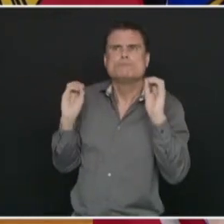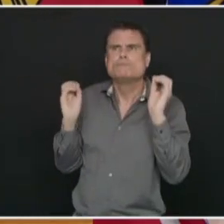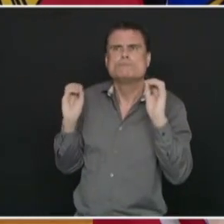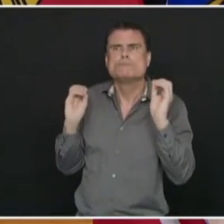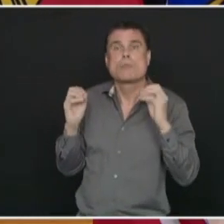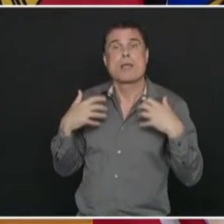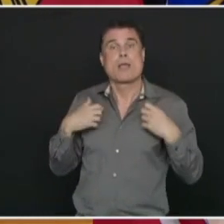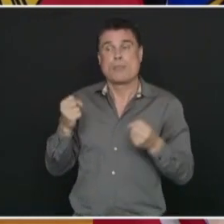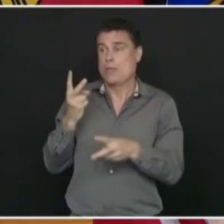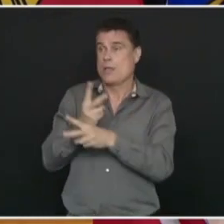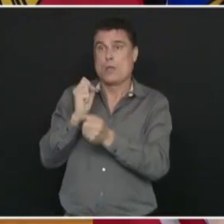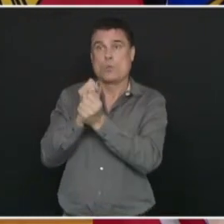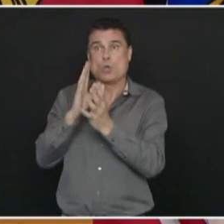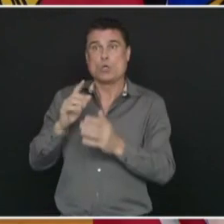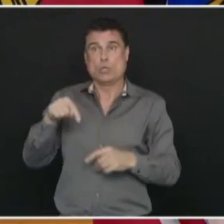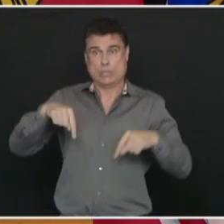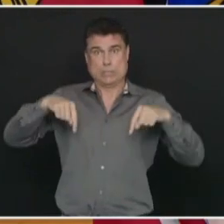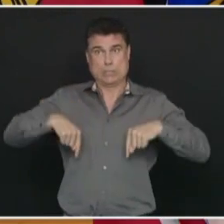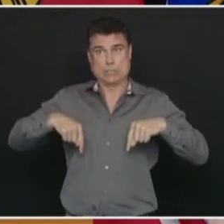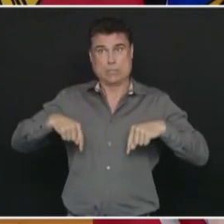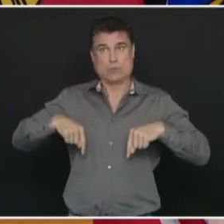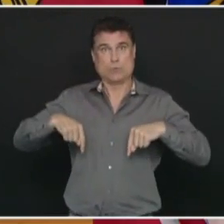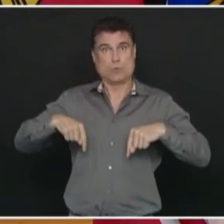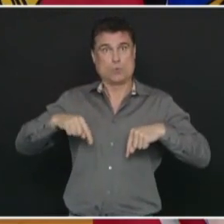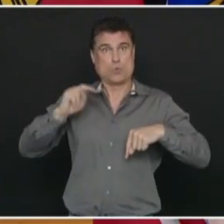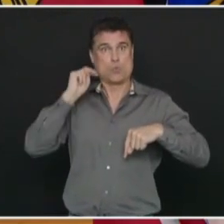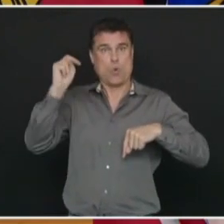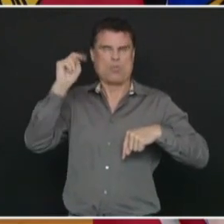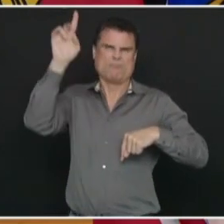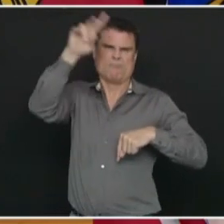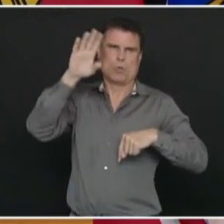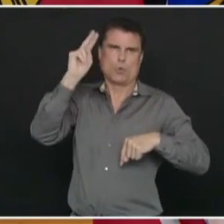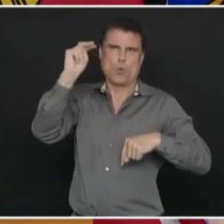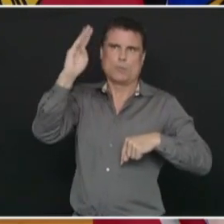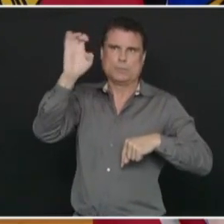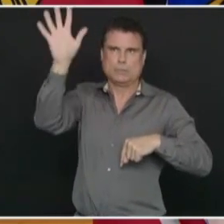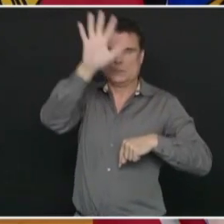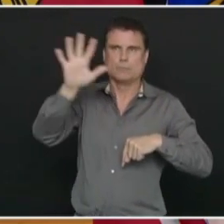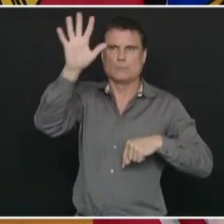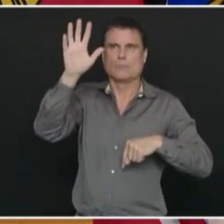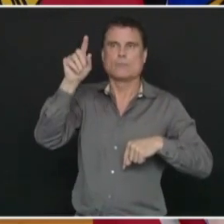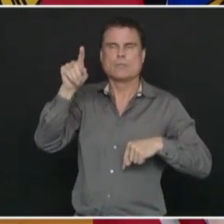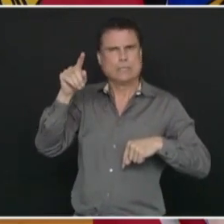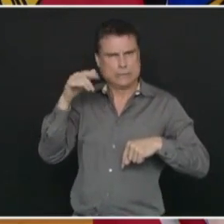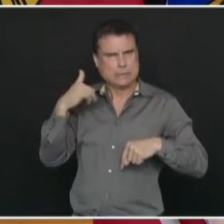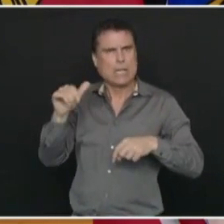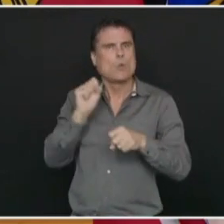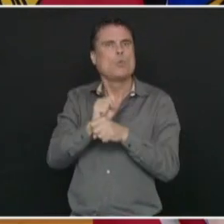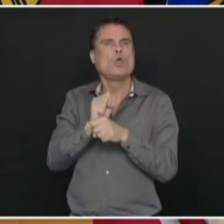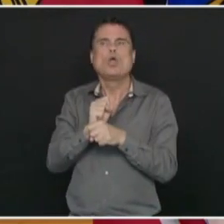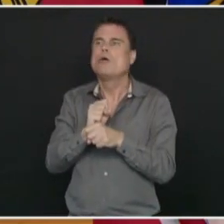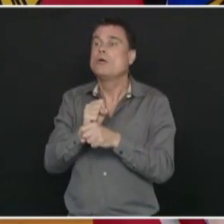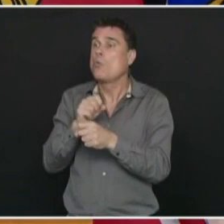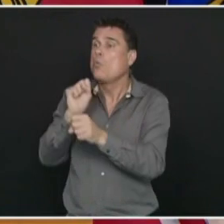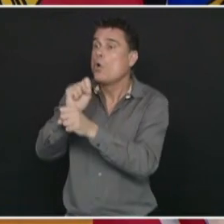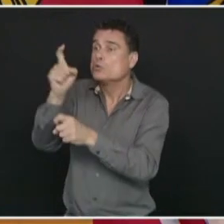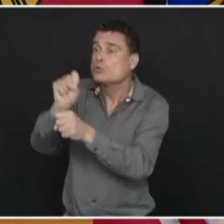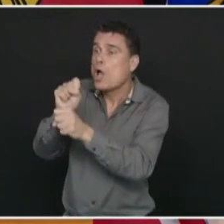no facilities left short in the assigning of people, and so it has to be done in a thoughtful and deliberate